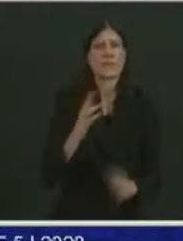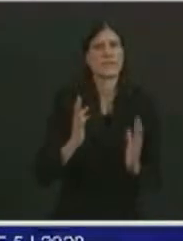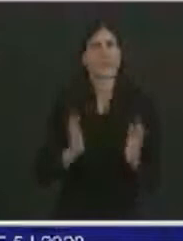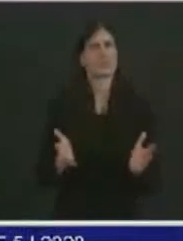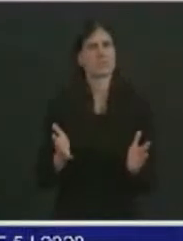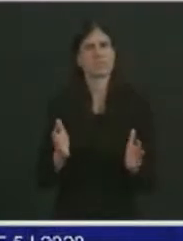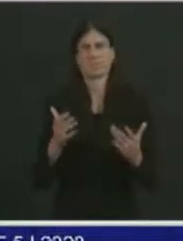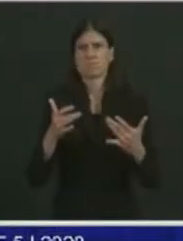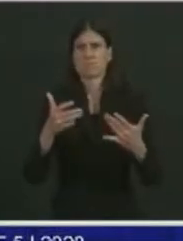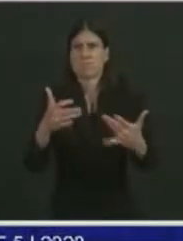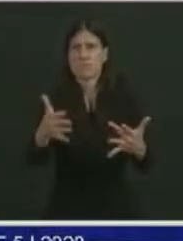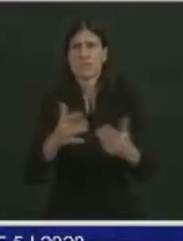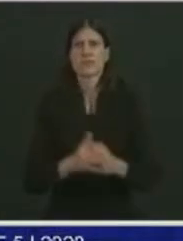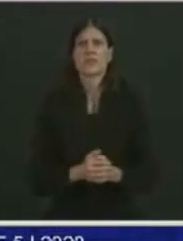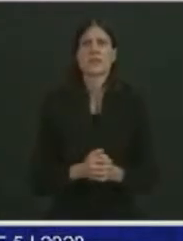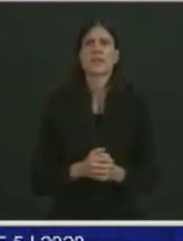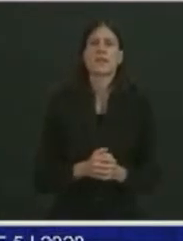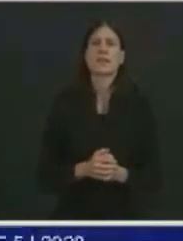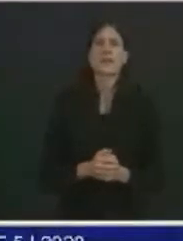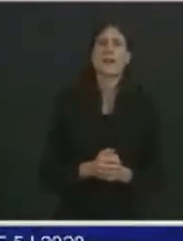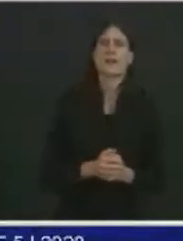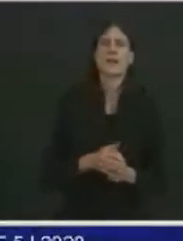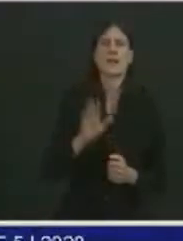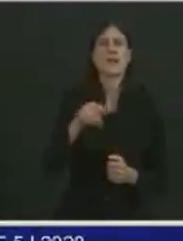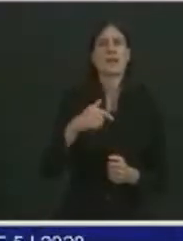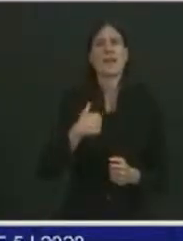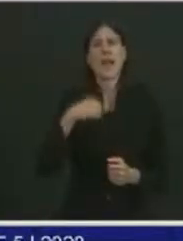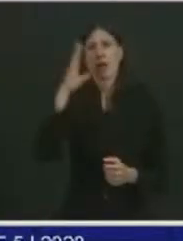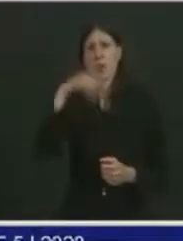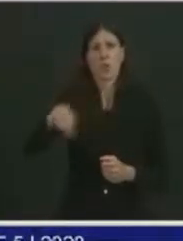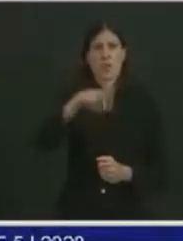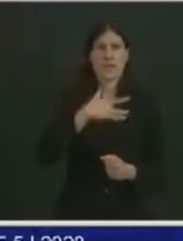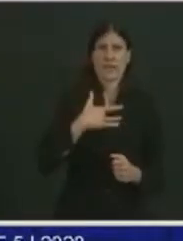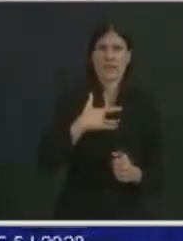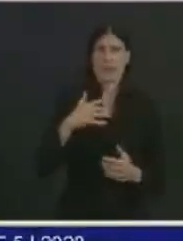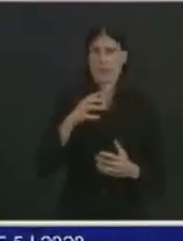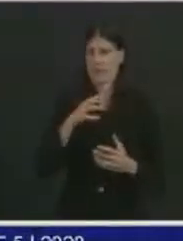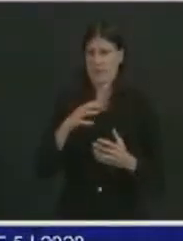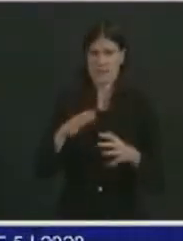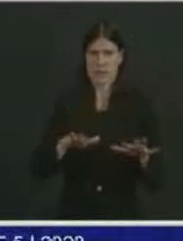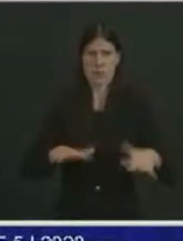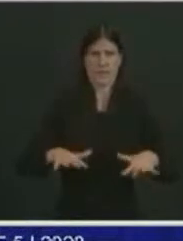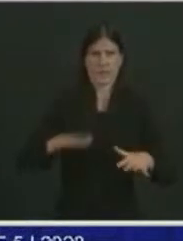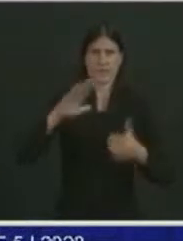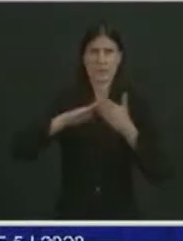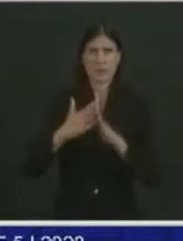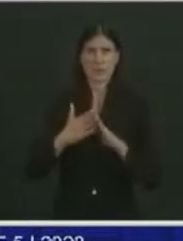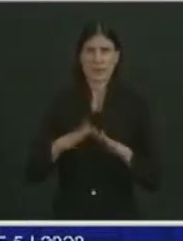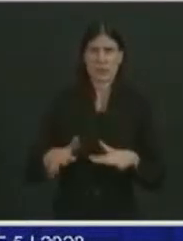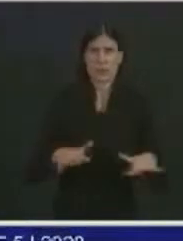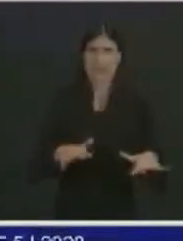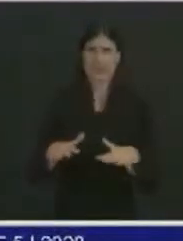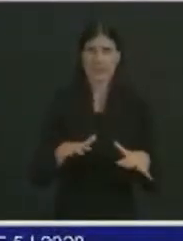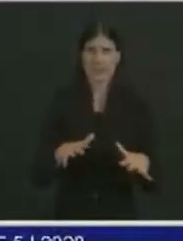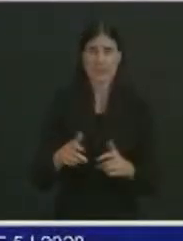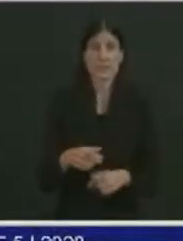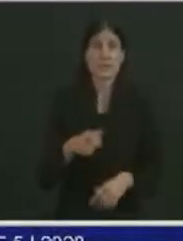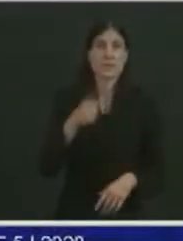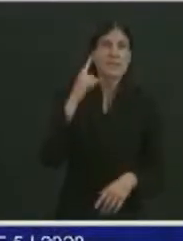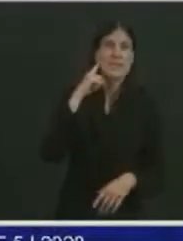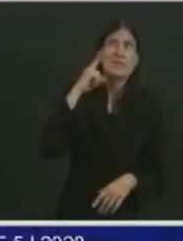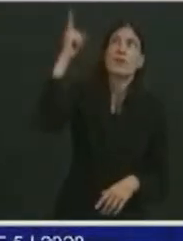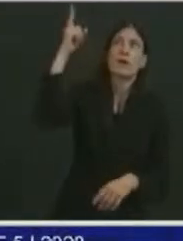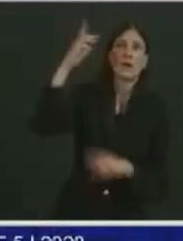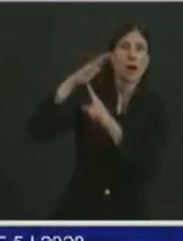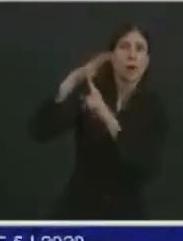listen, I'm not going to pretend this isn't unsettling. As we sit here in PPAC, you hear the helicopters overhead. It is so unsettling. We've never lived